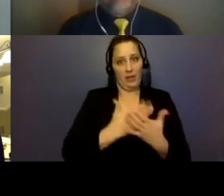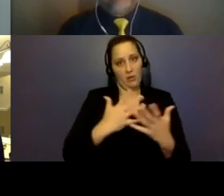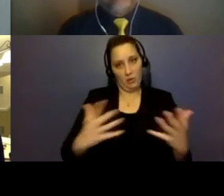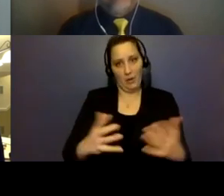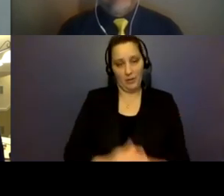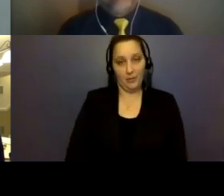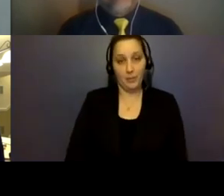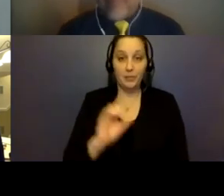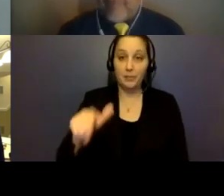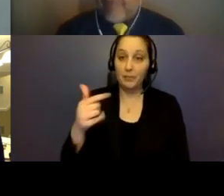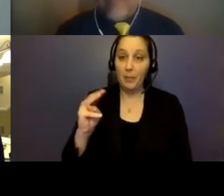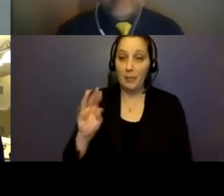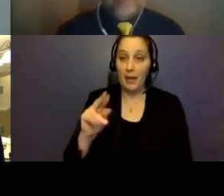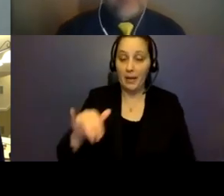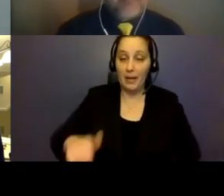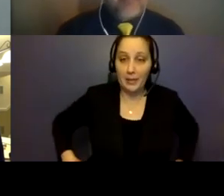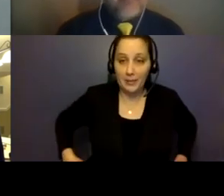Nikita. Manny?